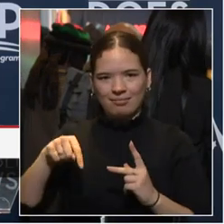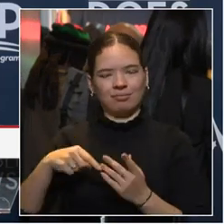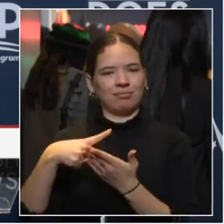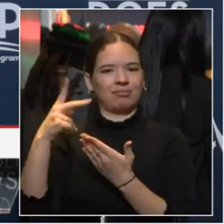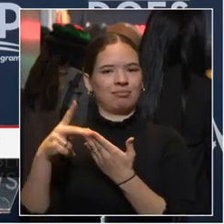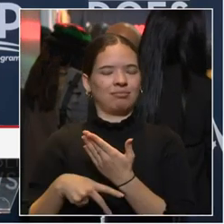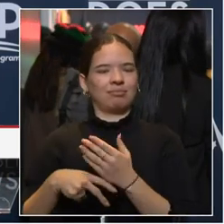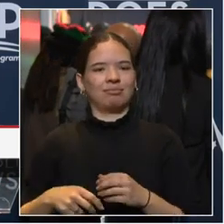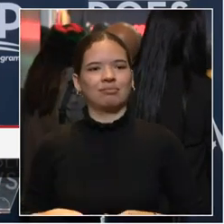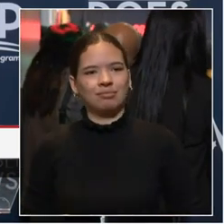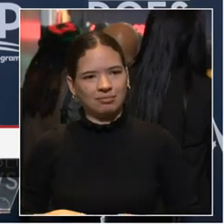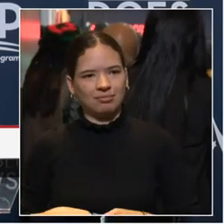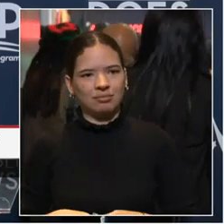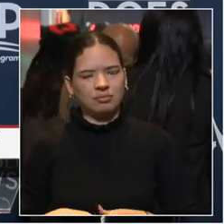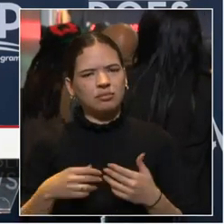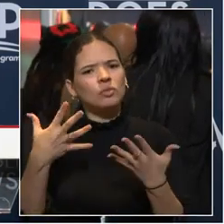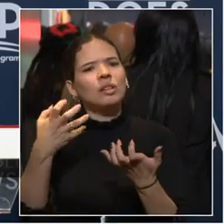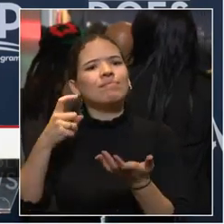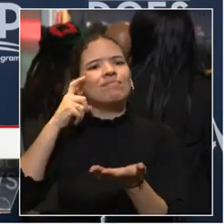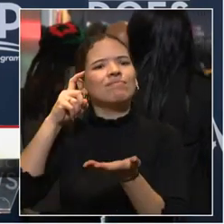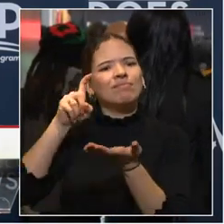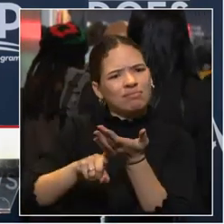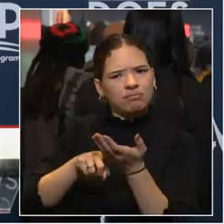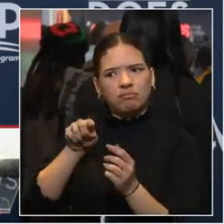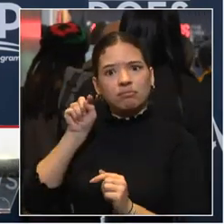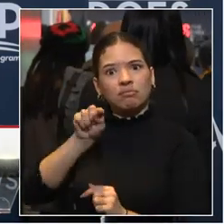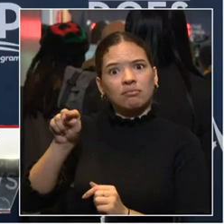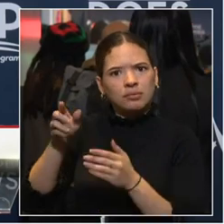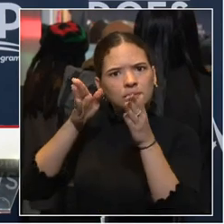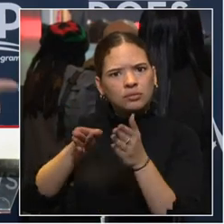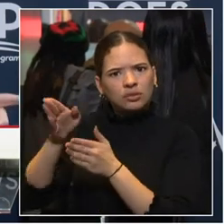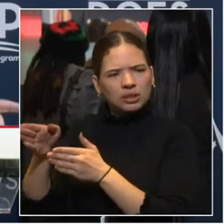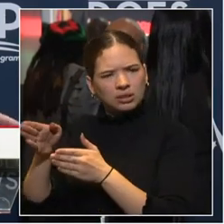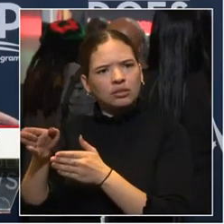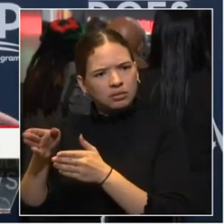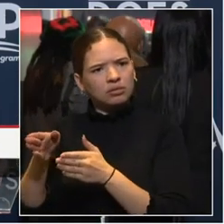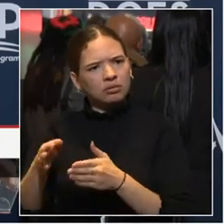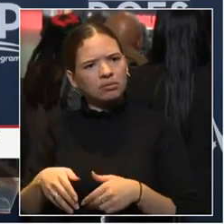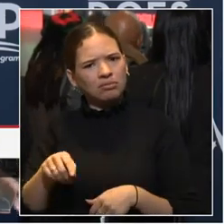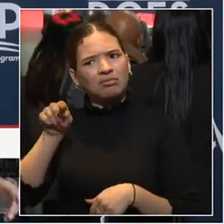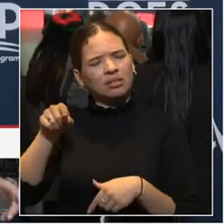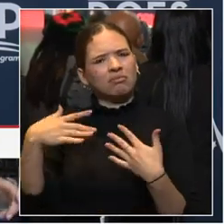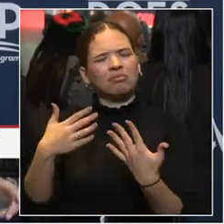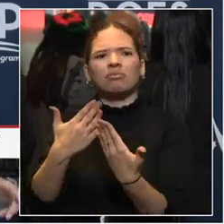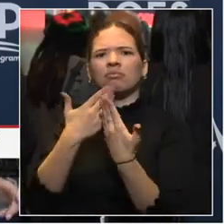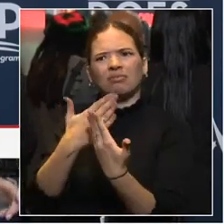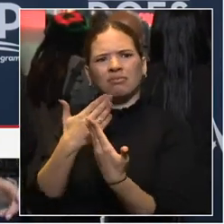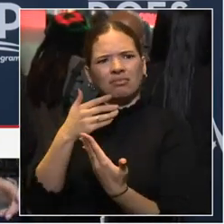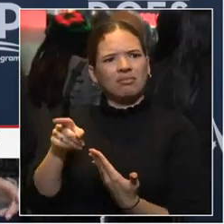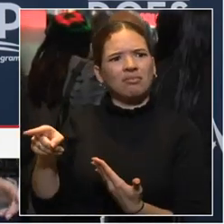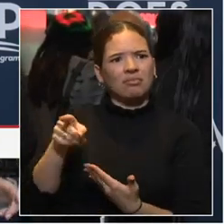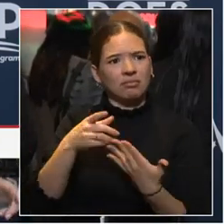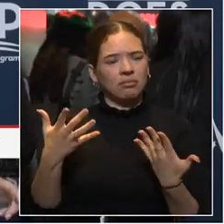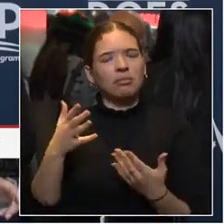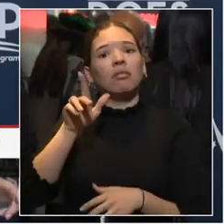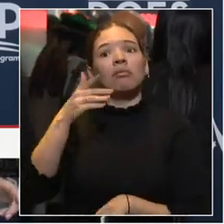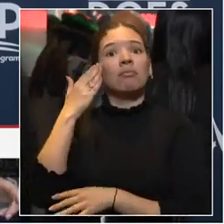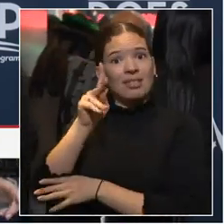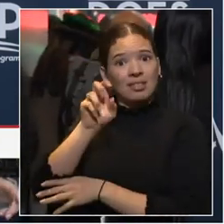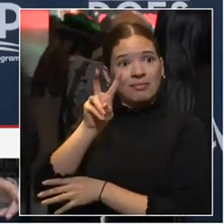just acknowledge a couple of people. I want to thank again Mr. Kayvon King of the Village